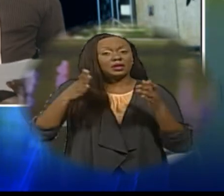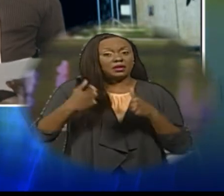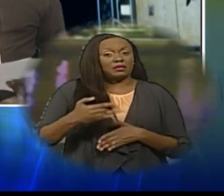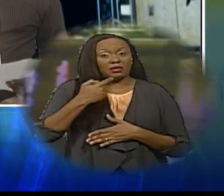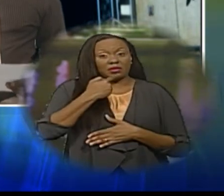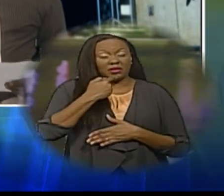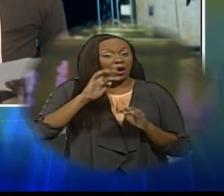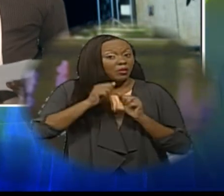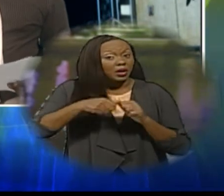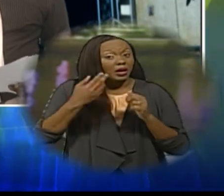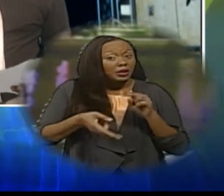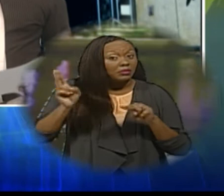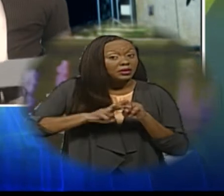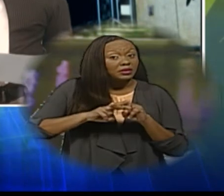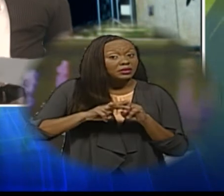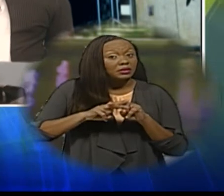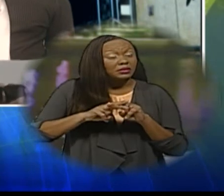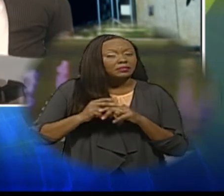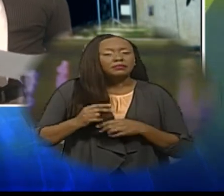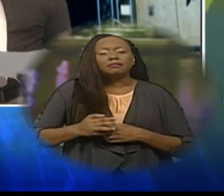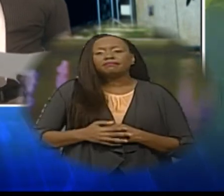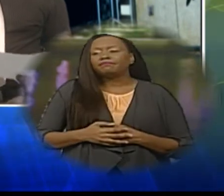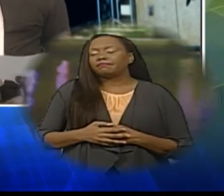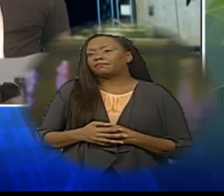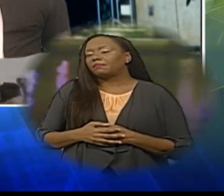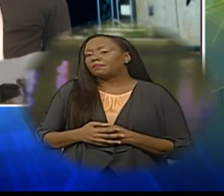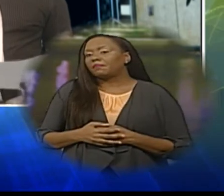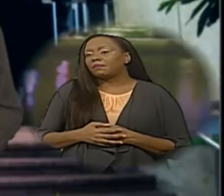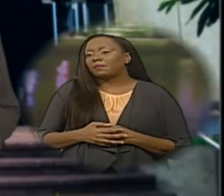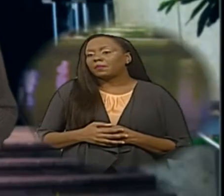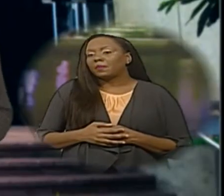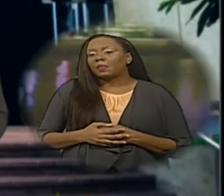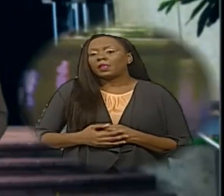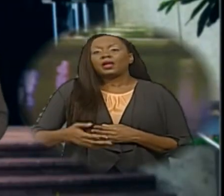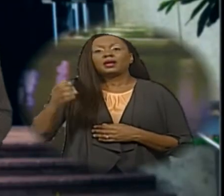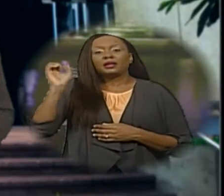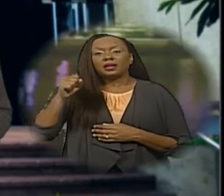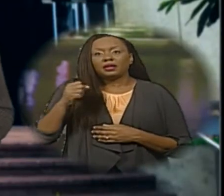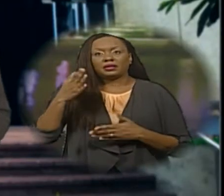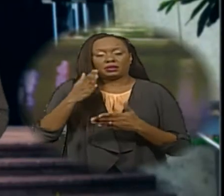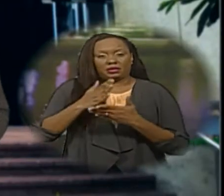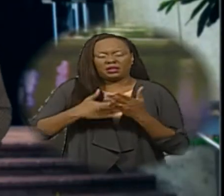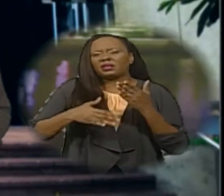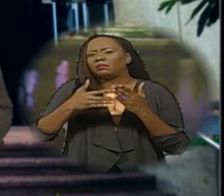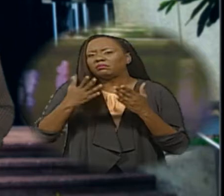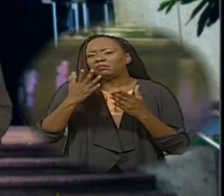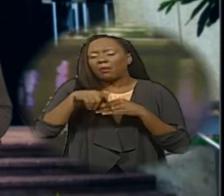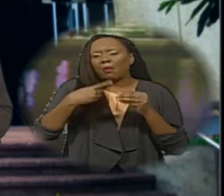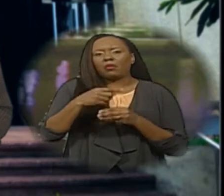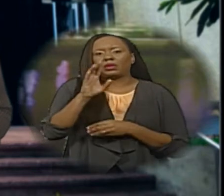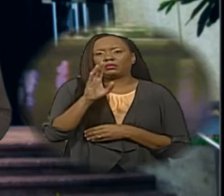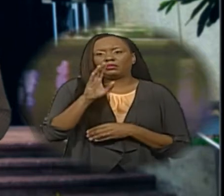the levels of the reserves? Well, among other things, some movement on the stalled sale of the Barbados National Terminal Company Limited